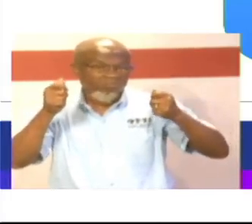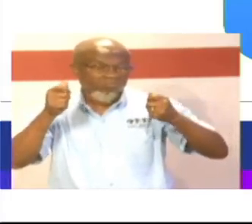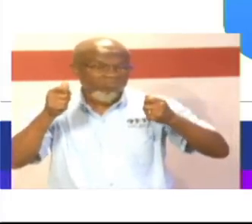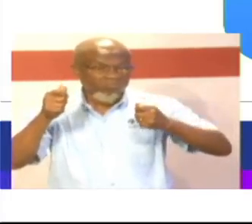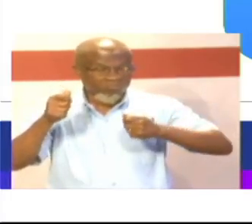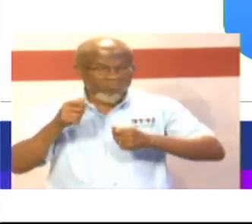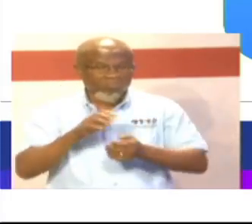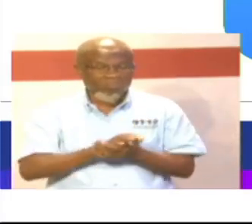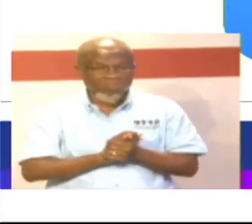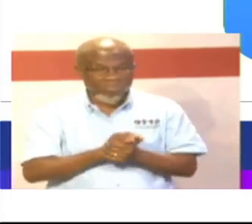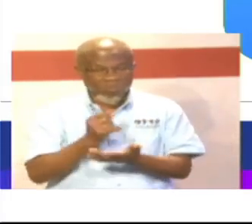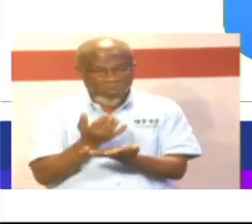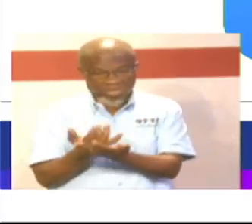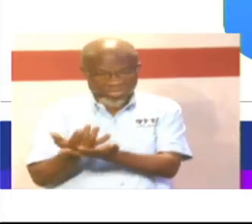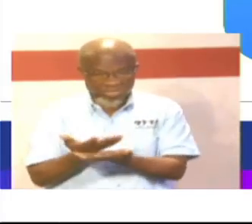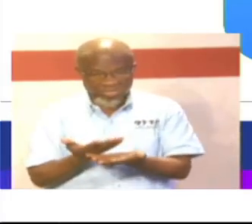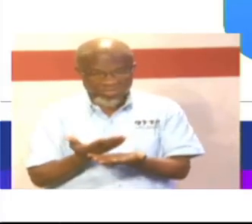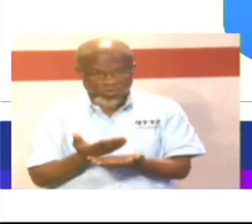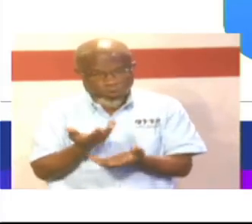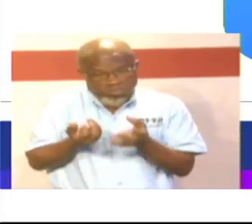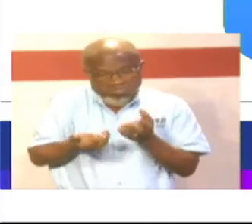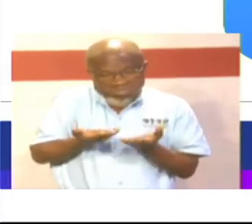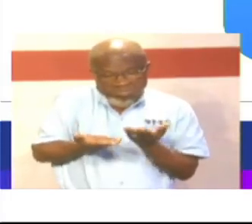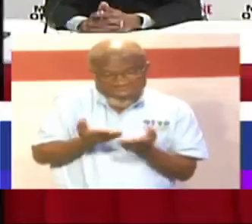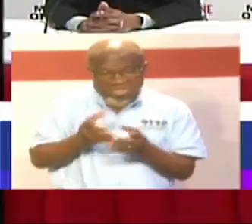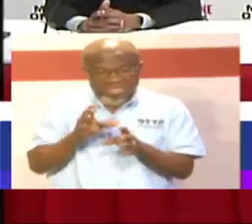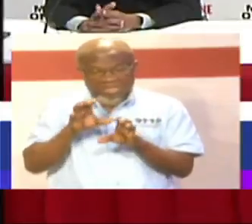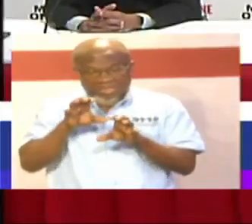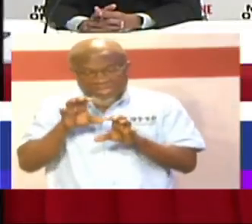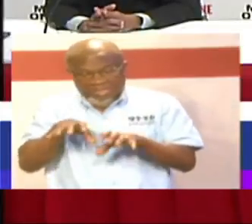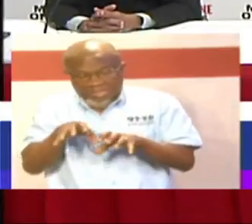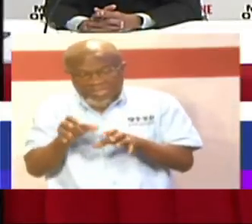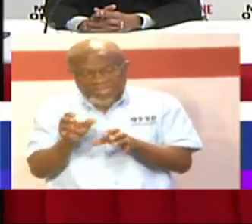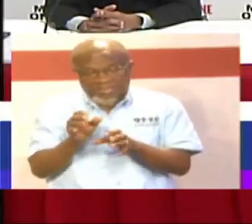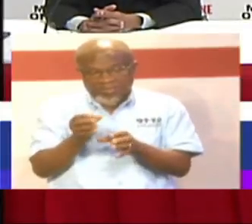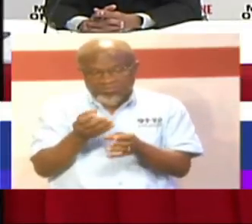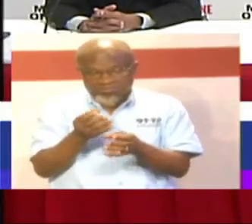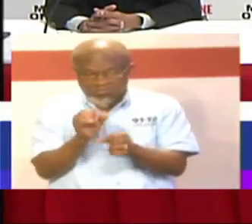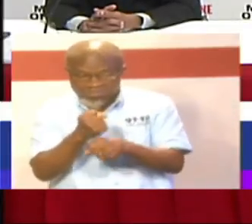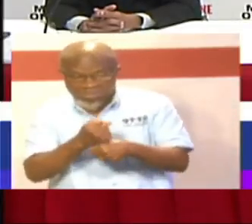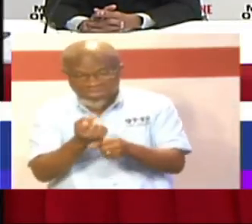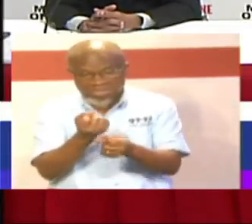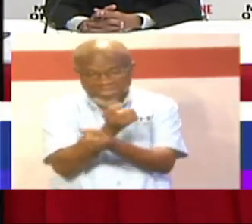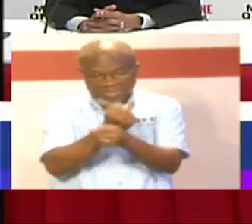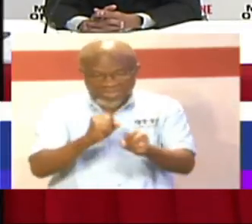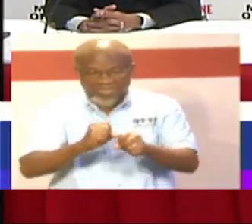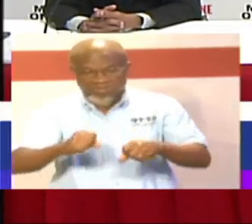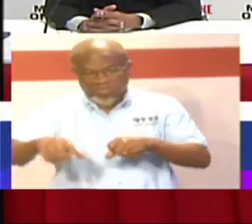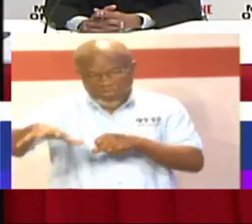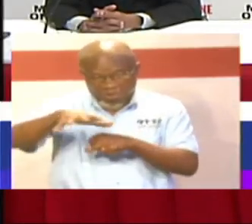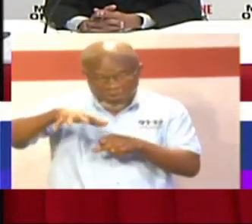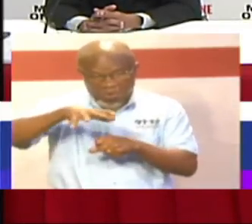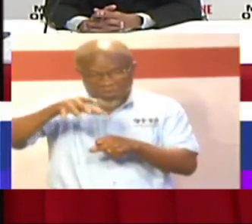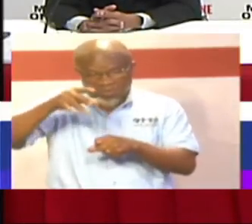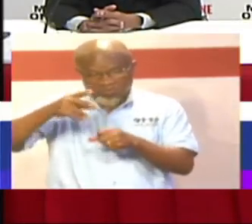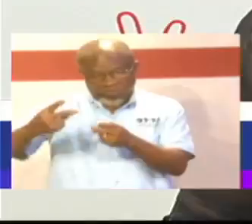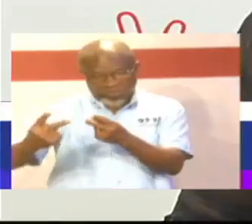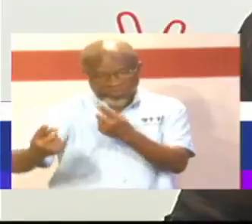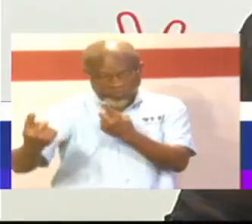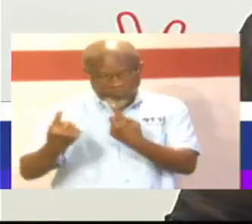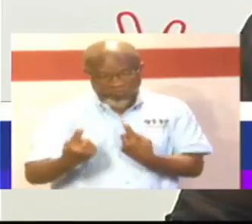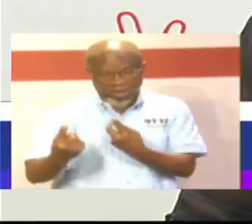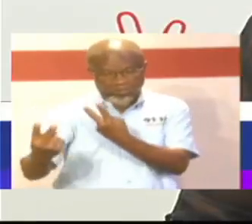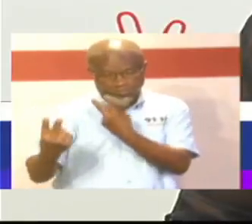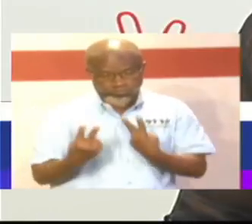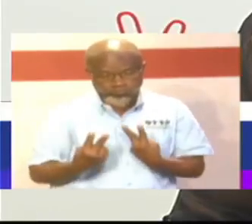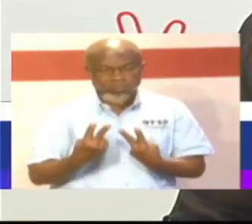inviting family over? Thank you. Good morning, Rashad. Thank you for both questions. So the first